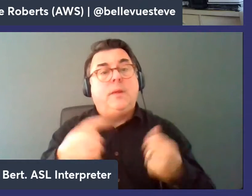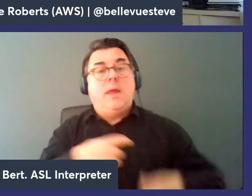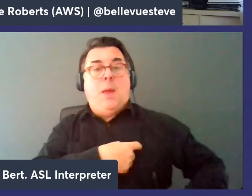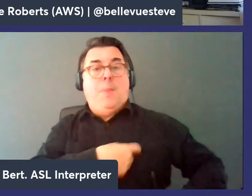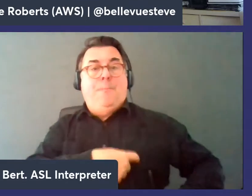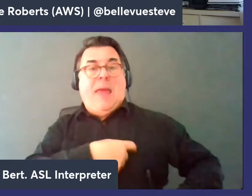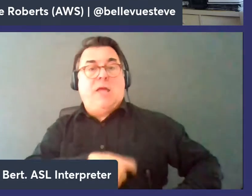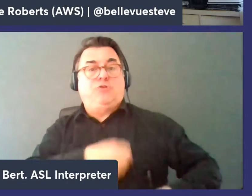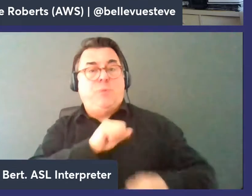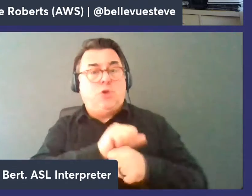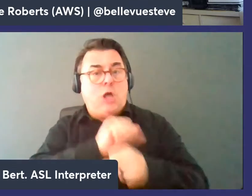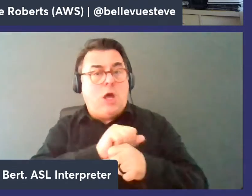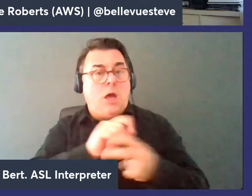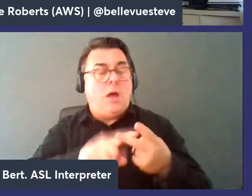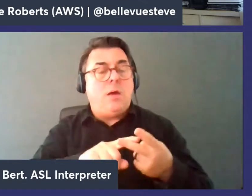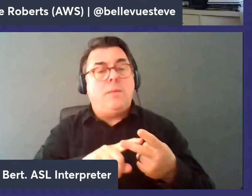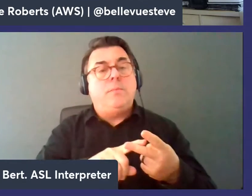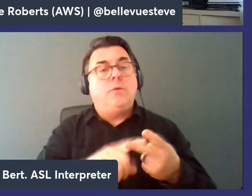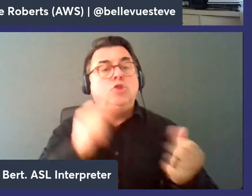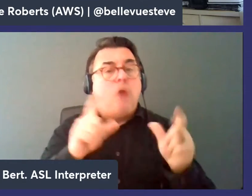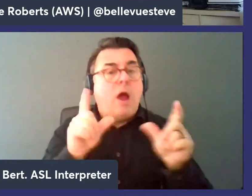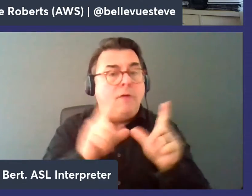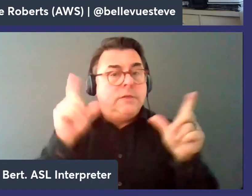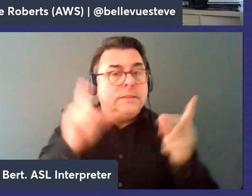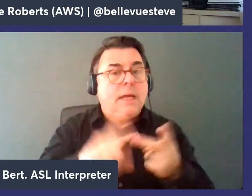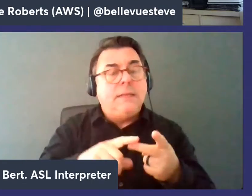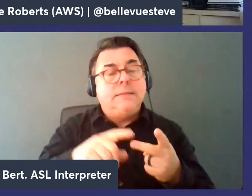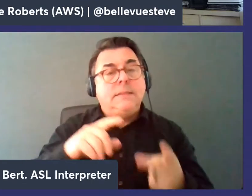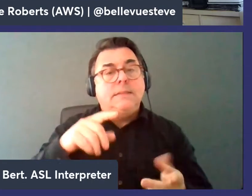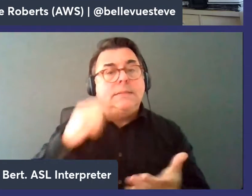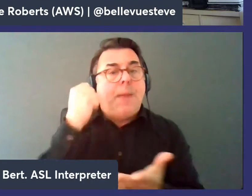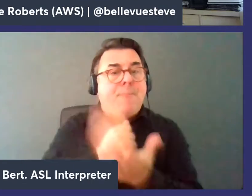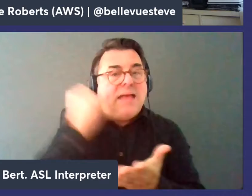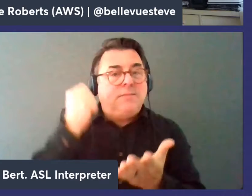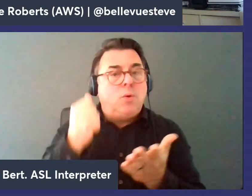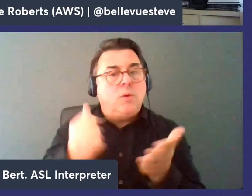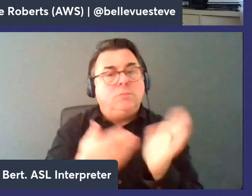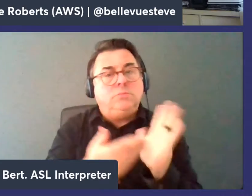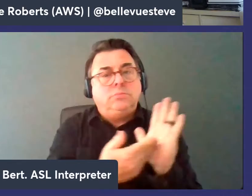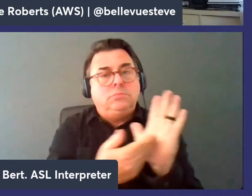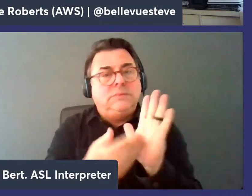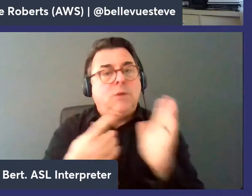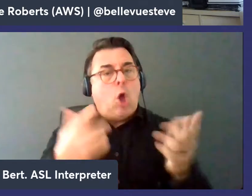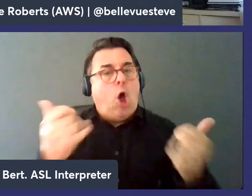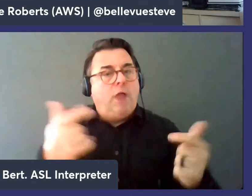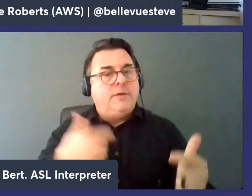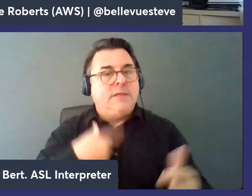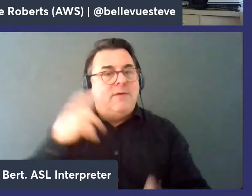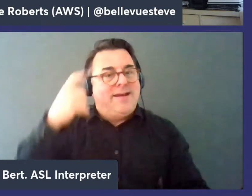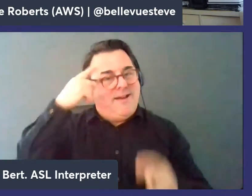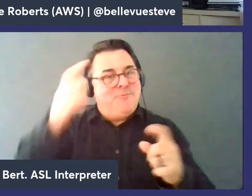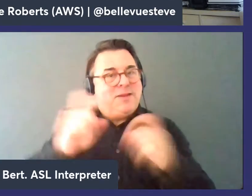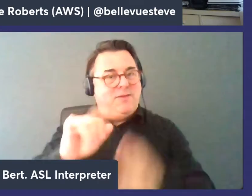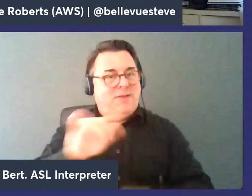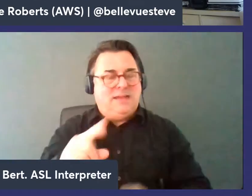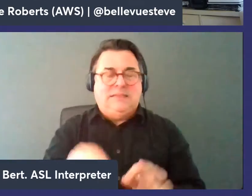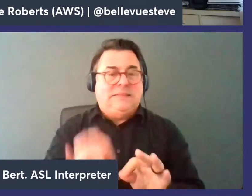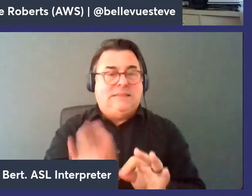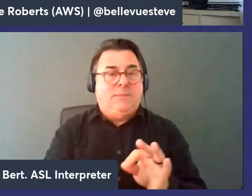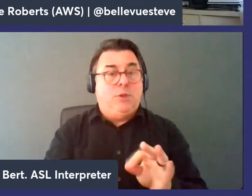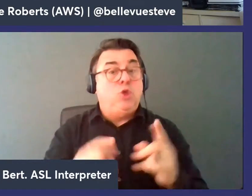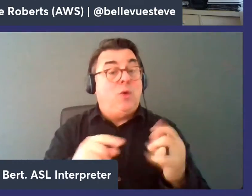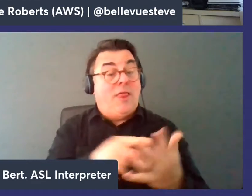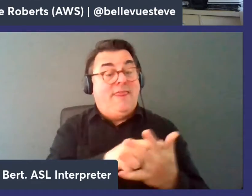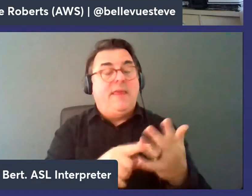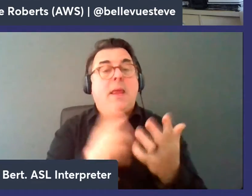your employer or, your driver's license, passport, you name it, right? Really simple thing we can do is just